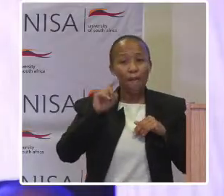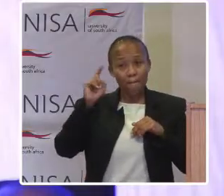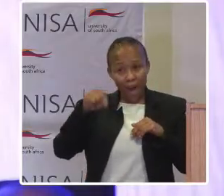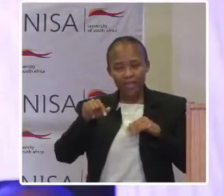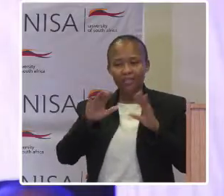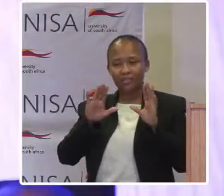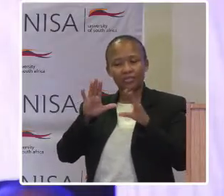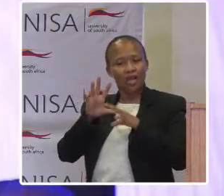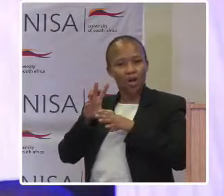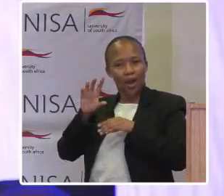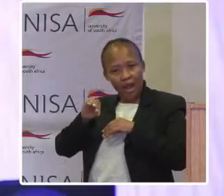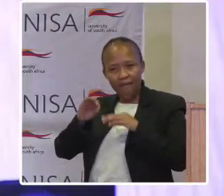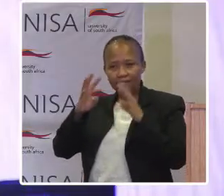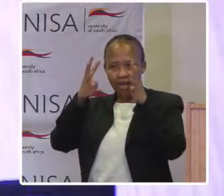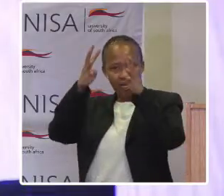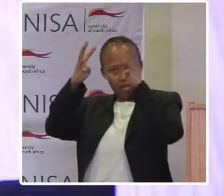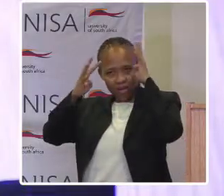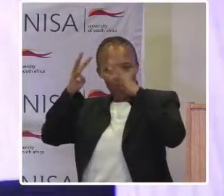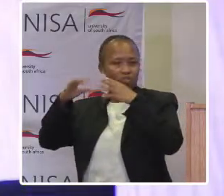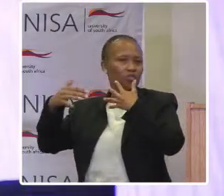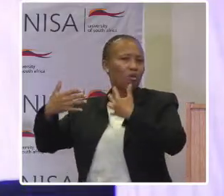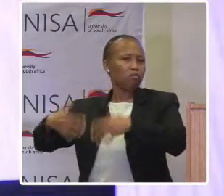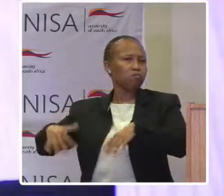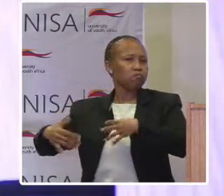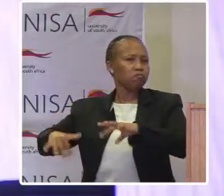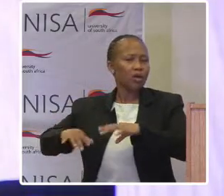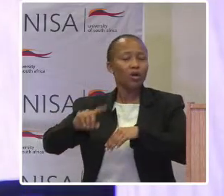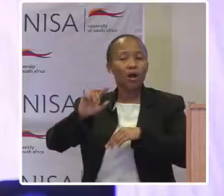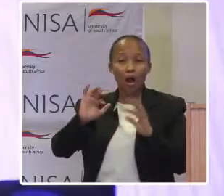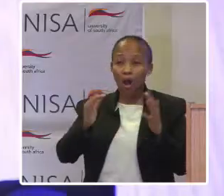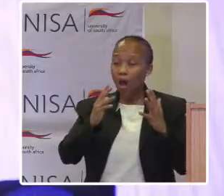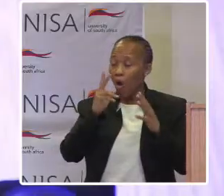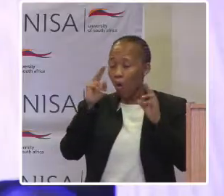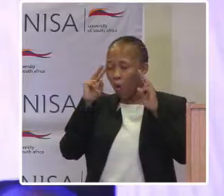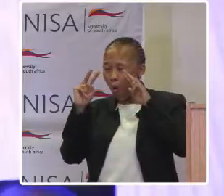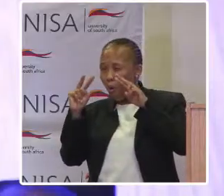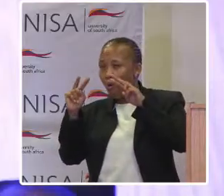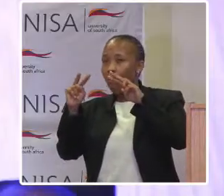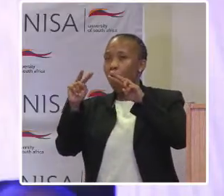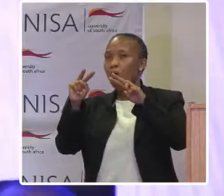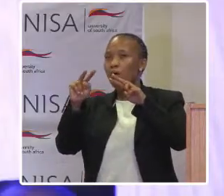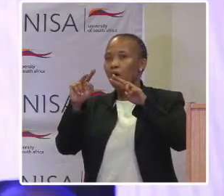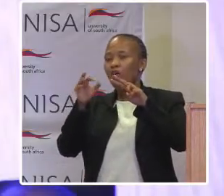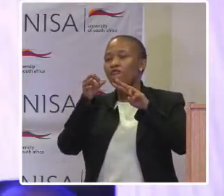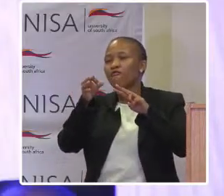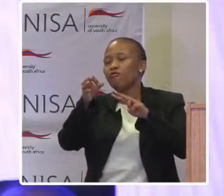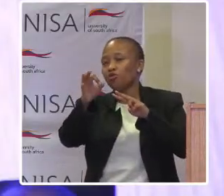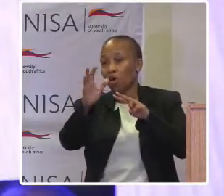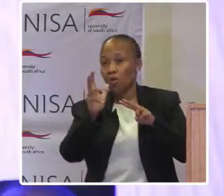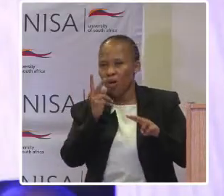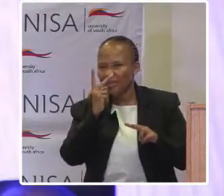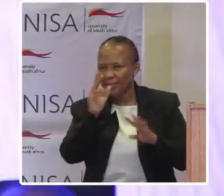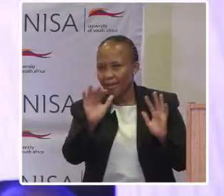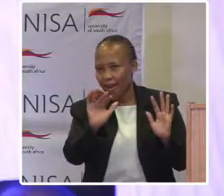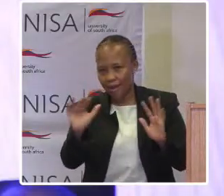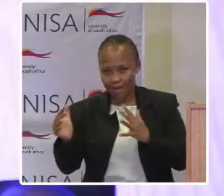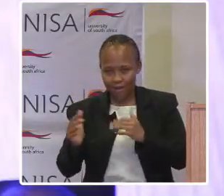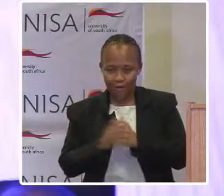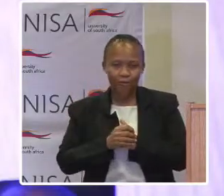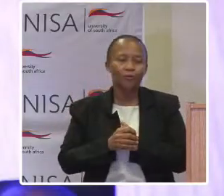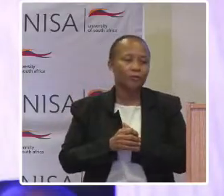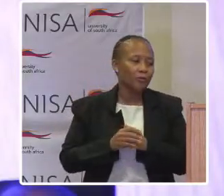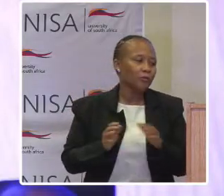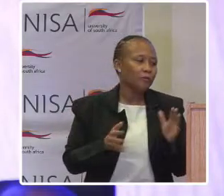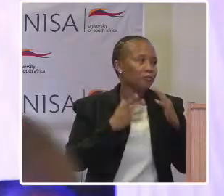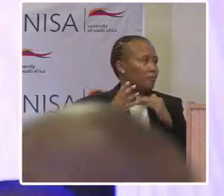innovative in how we want to see our future. One of the, let